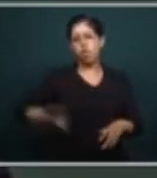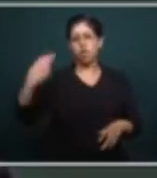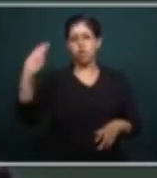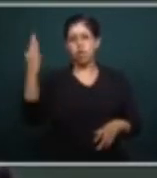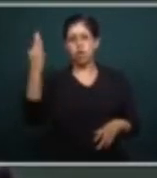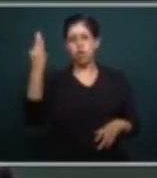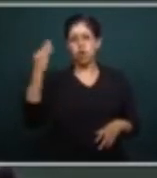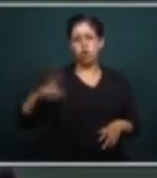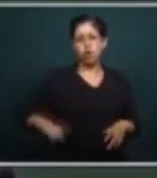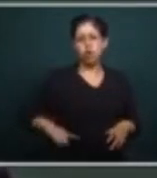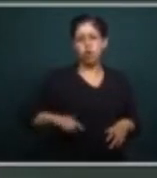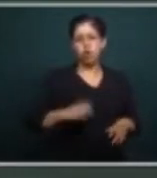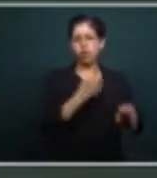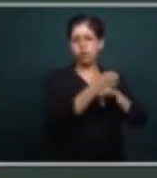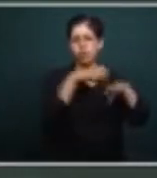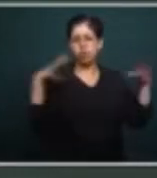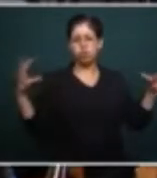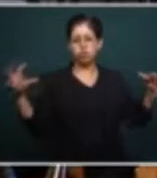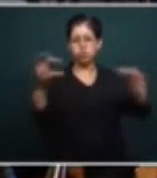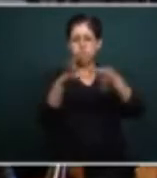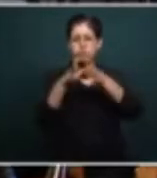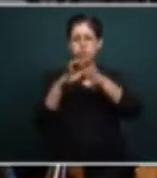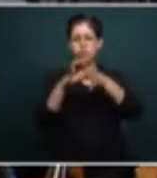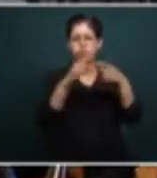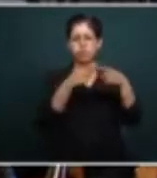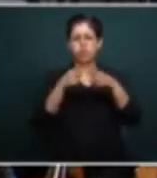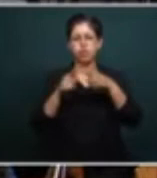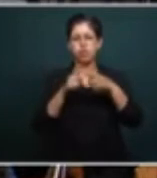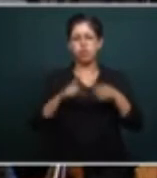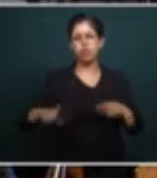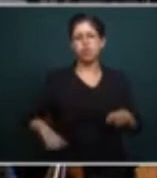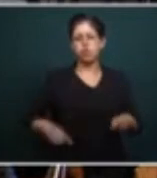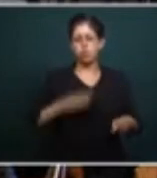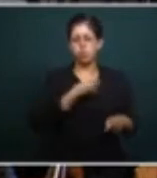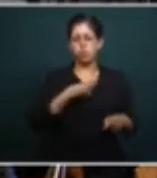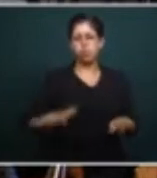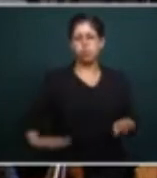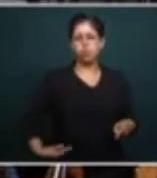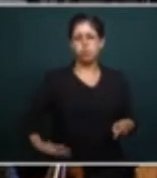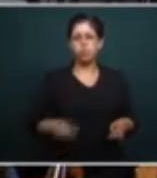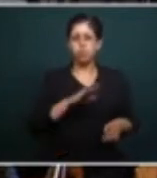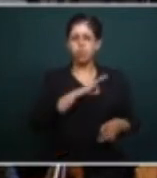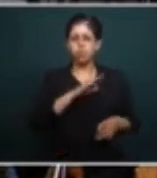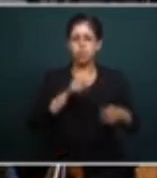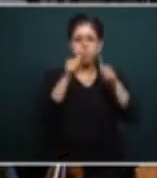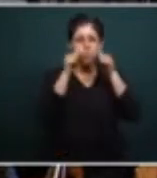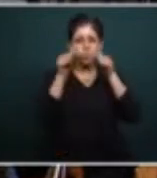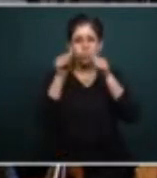government to in conjunction with the municipalities,